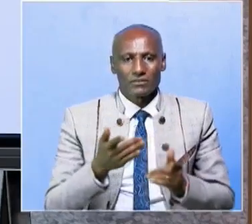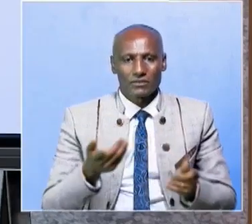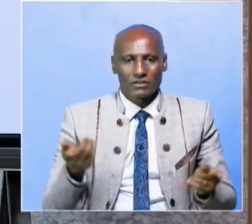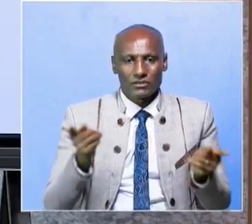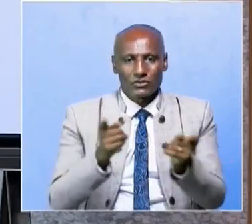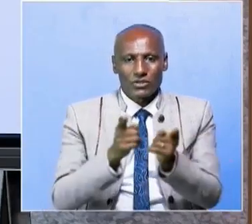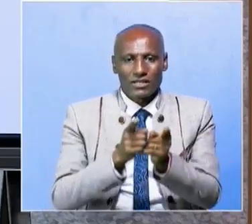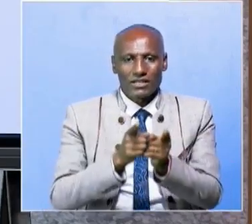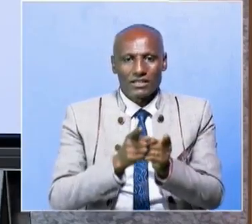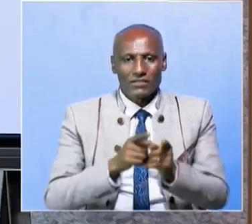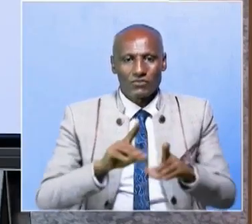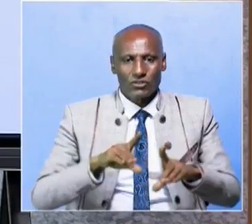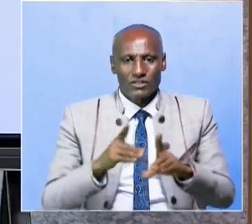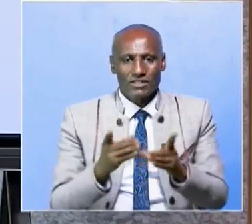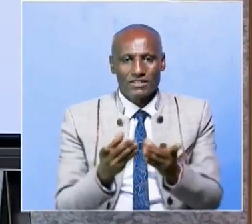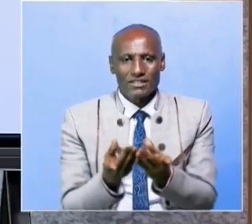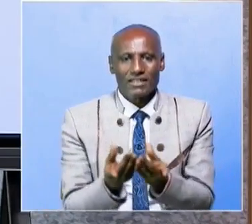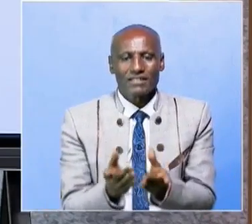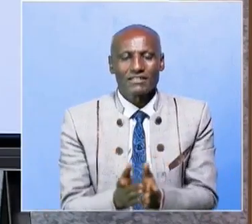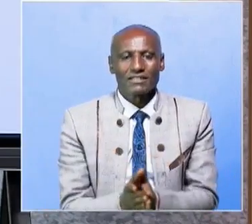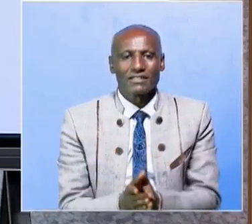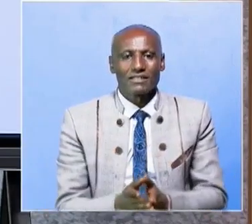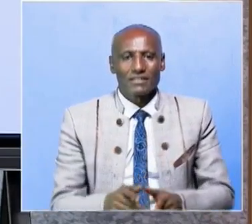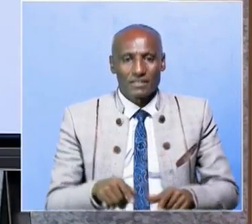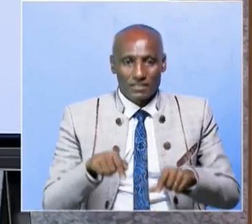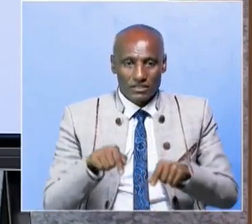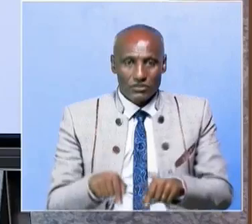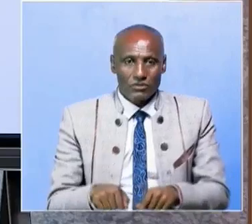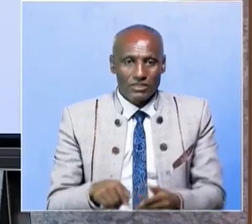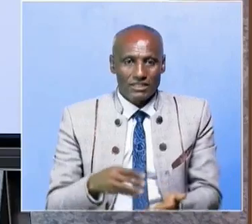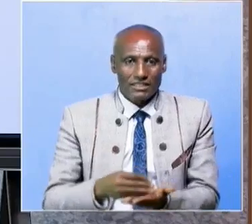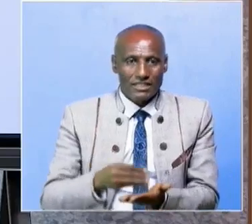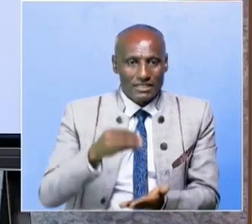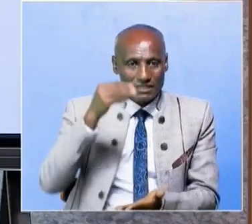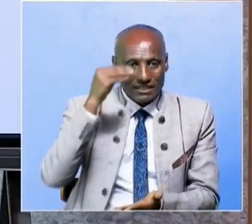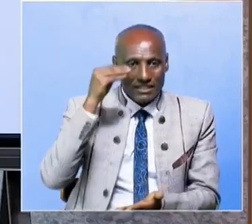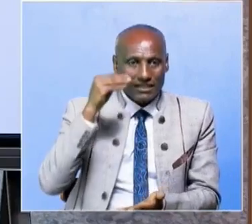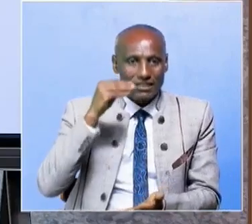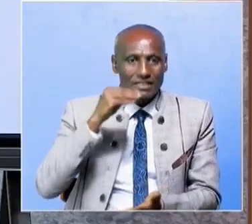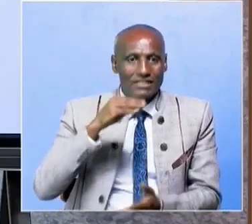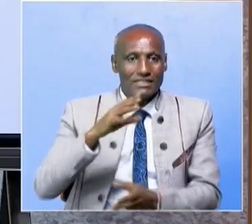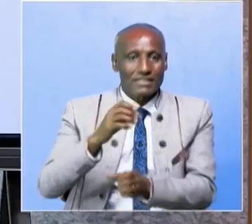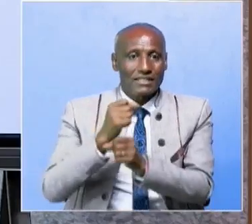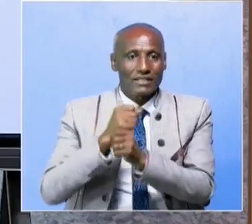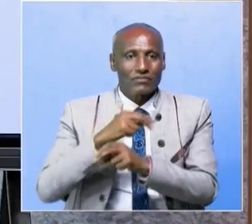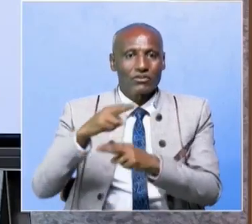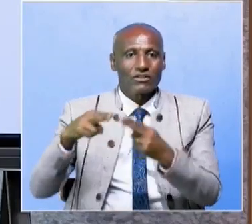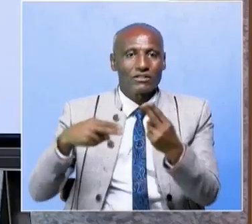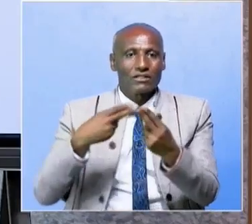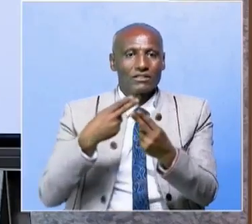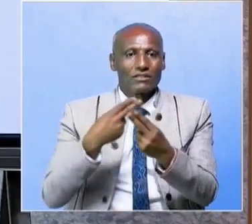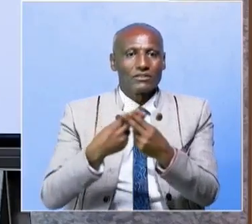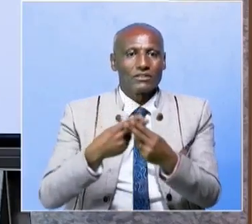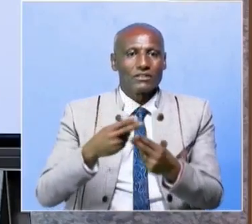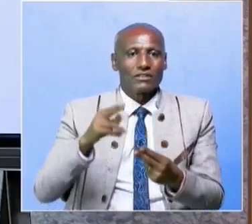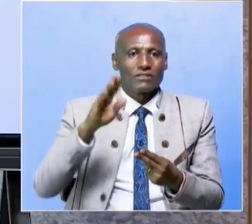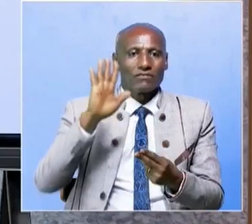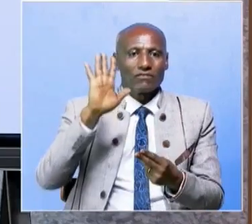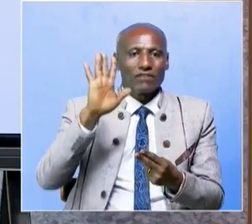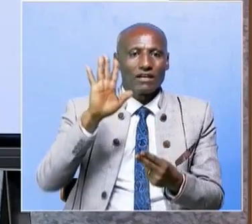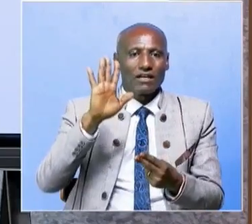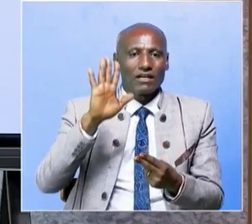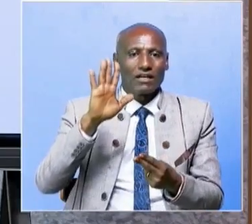today for this class. Today's lesson is taken from Unit 5 and Lesson